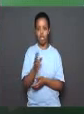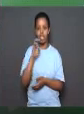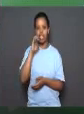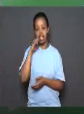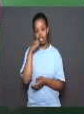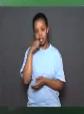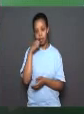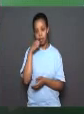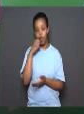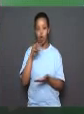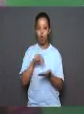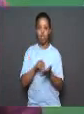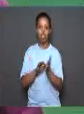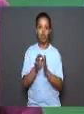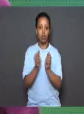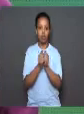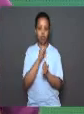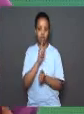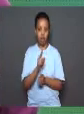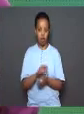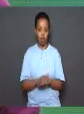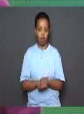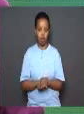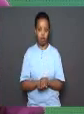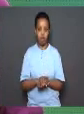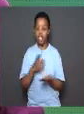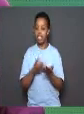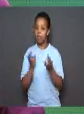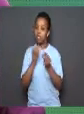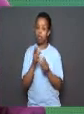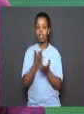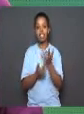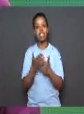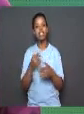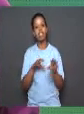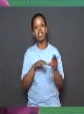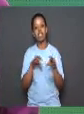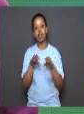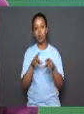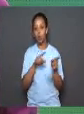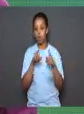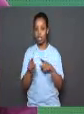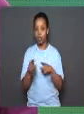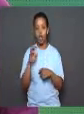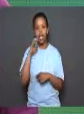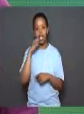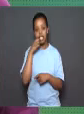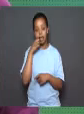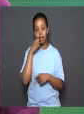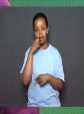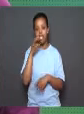enzyme molecules. We also discussed that an enzyme's